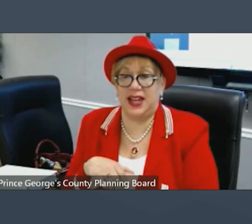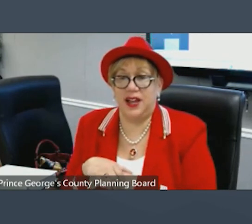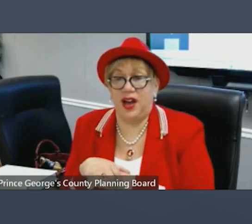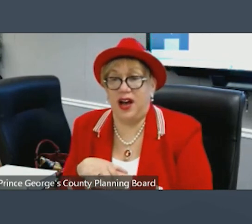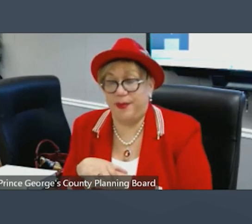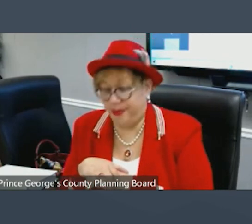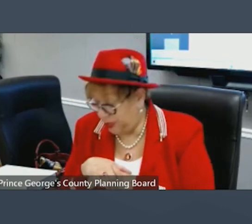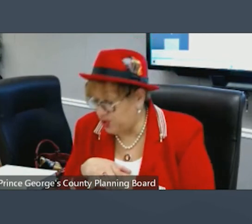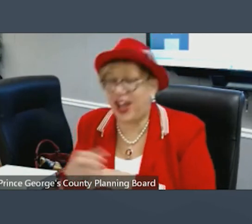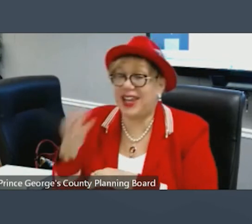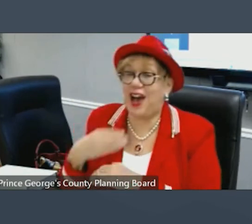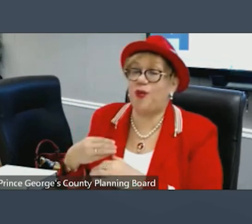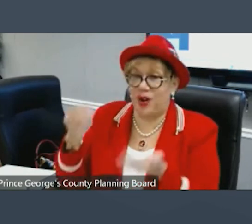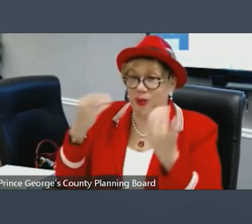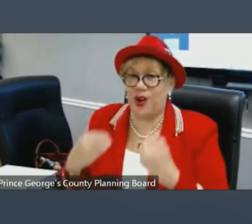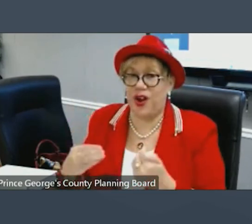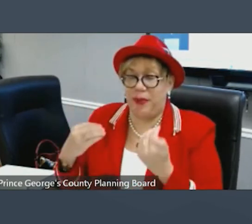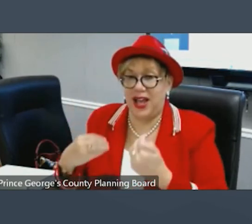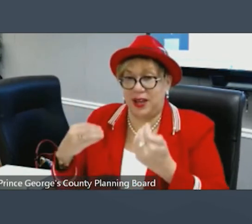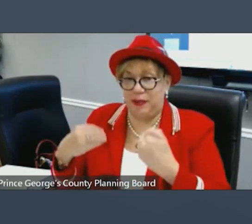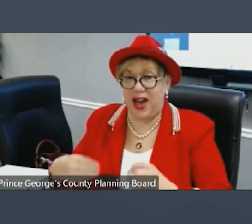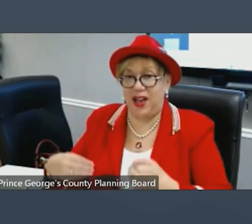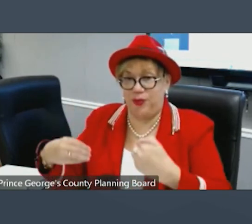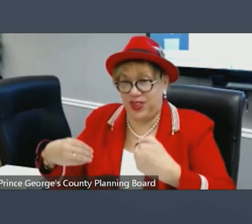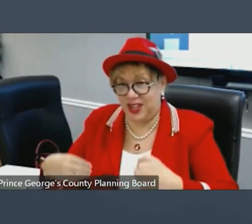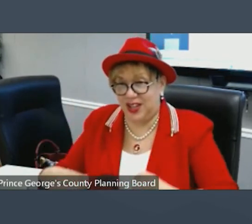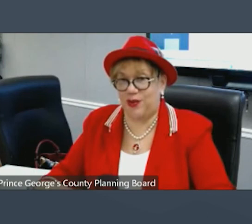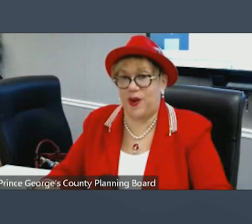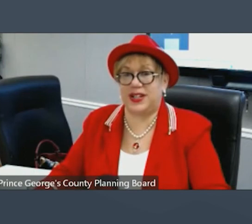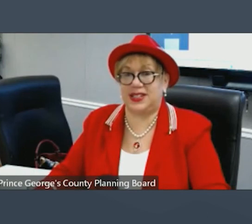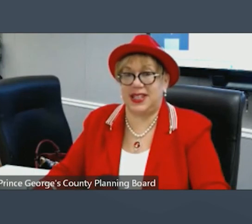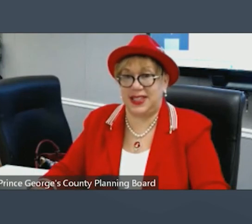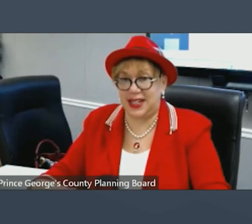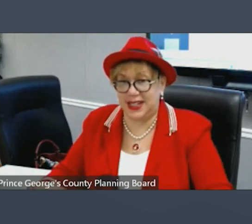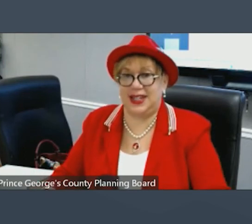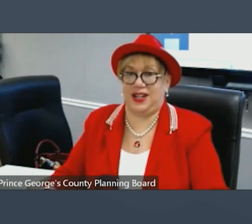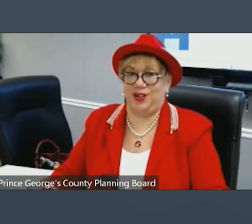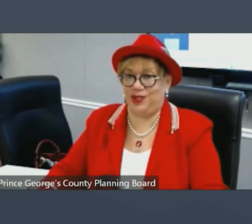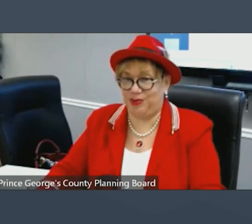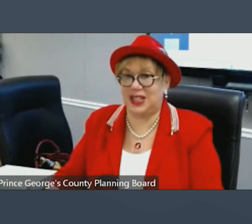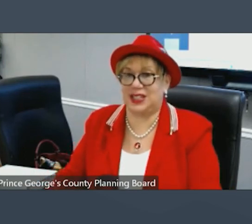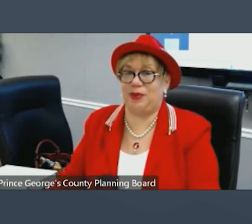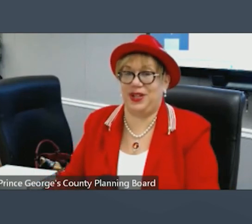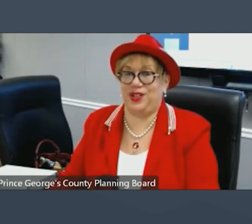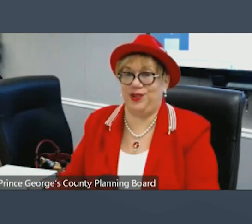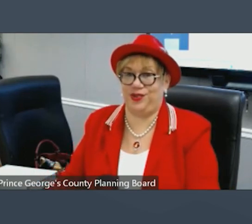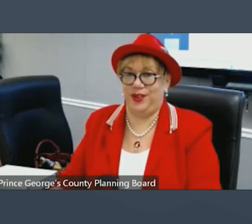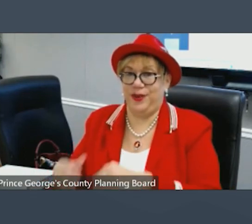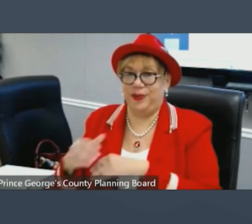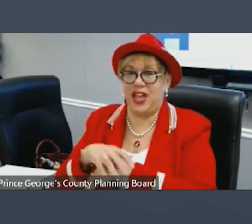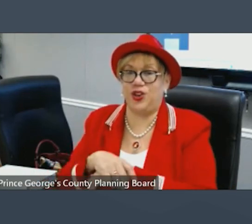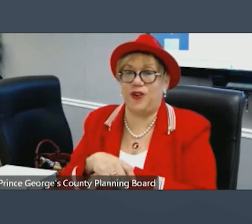that. Because right now we're abiding by the ordinance that they did enact, which made this a permitted